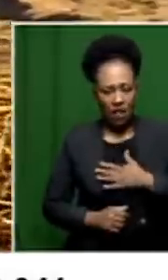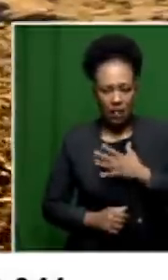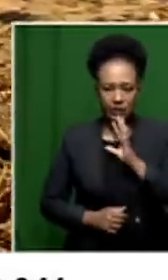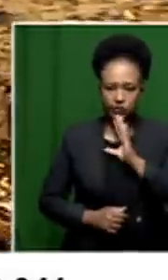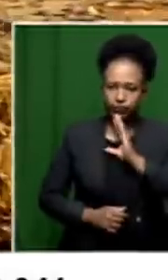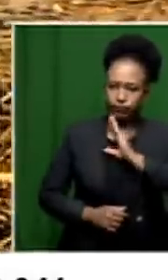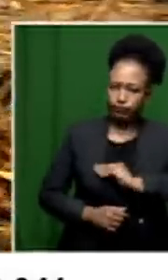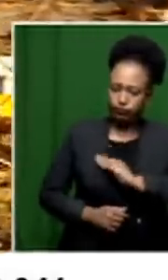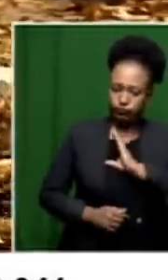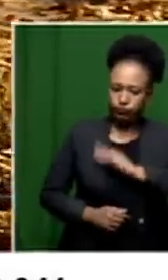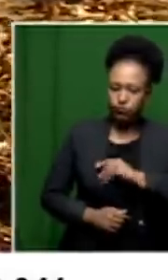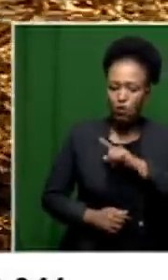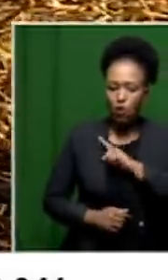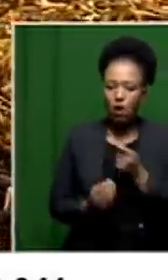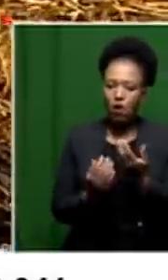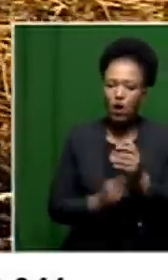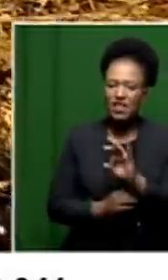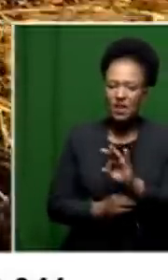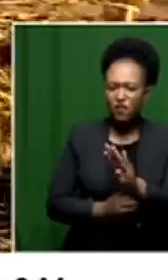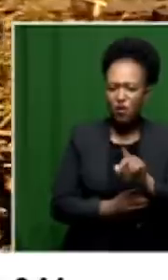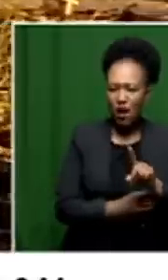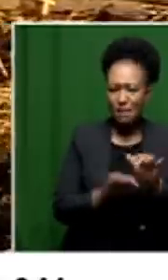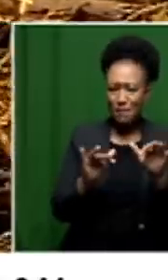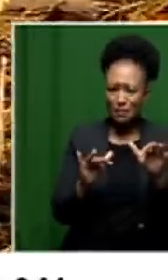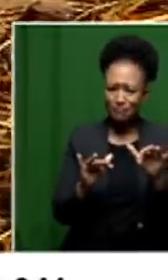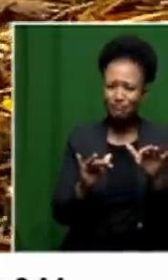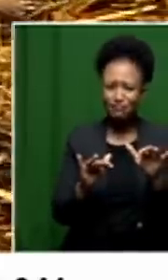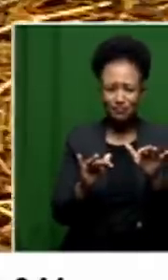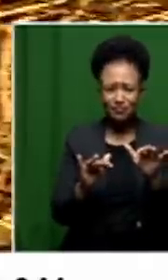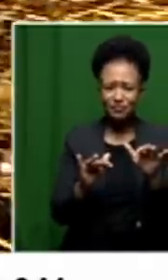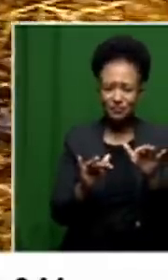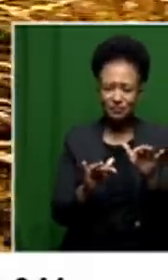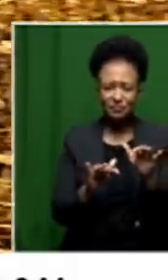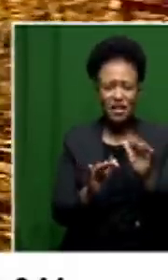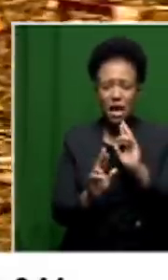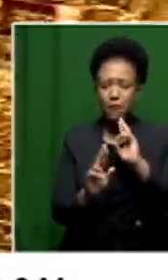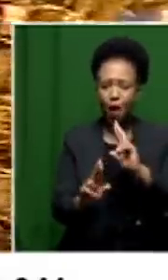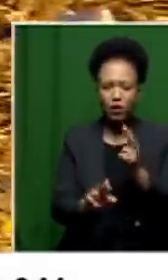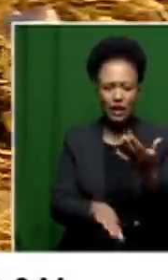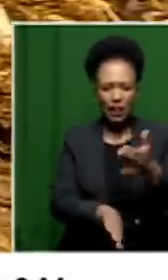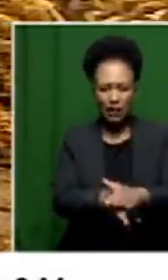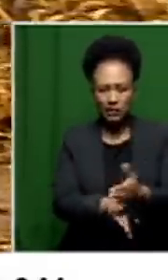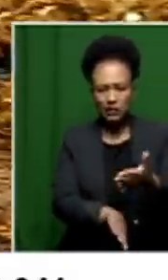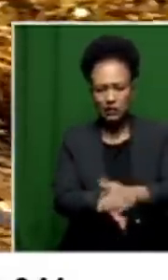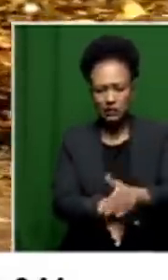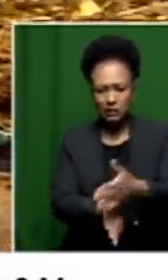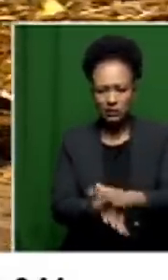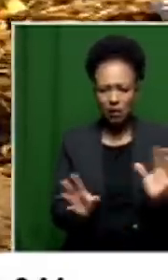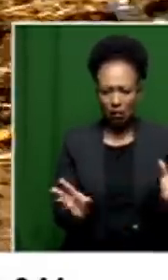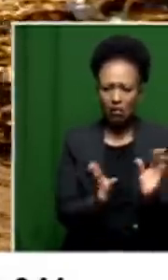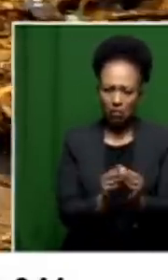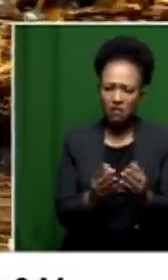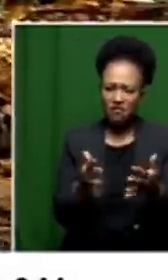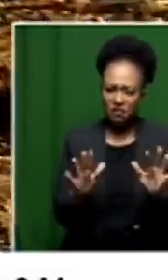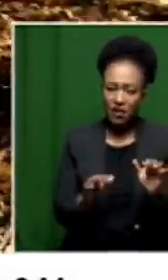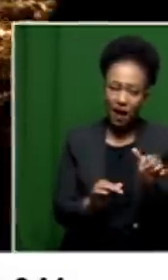situation indeed, with over 341 people, reported dead so far, and others are